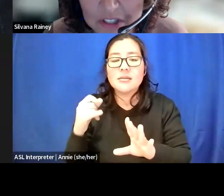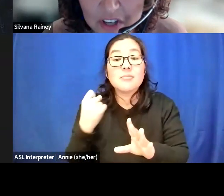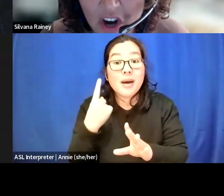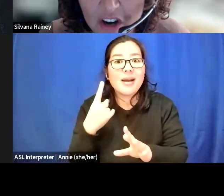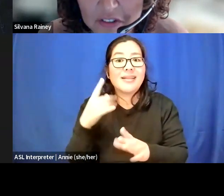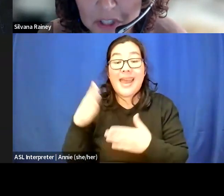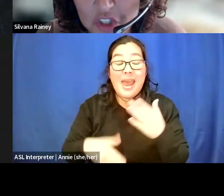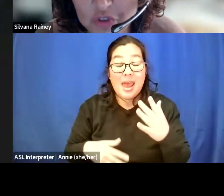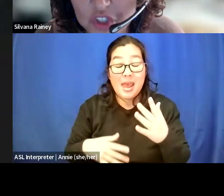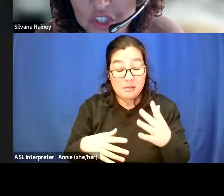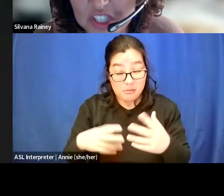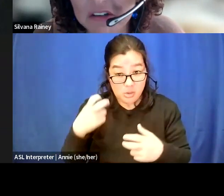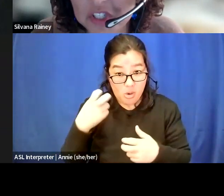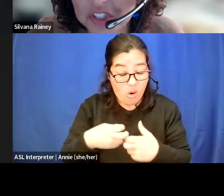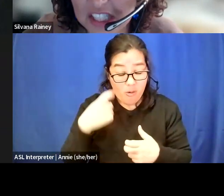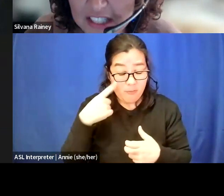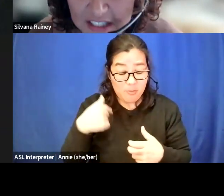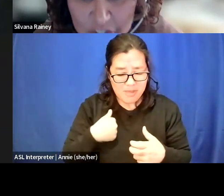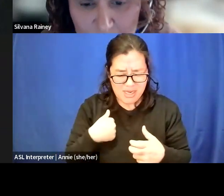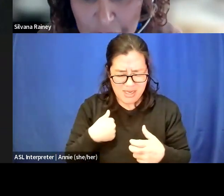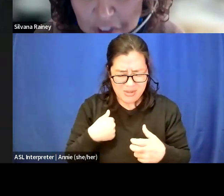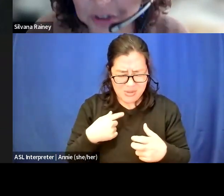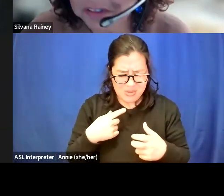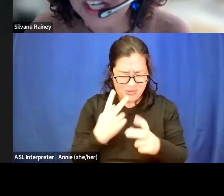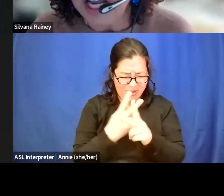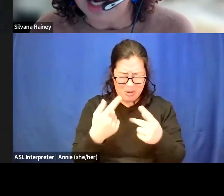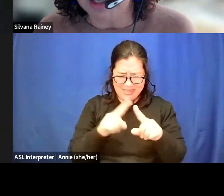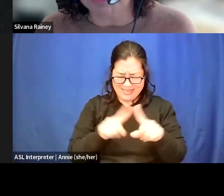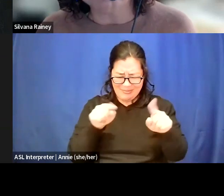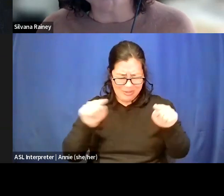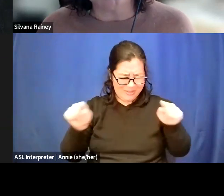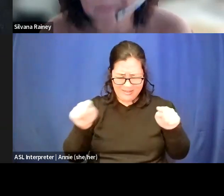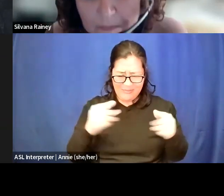it, it was very hard for me to distinguish things and to feel,